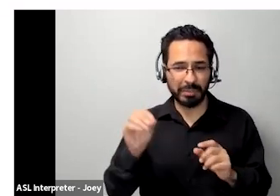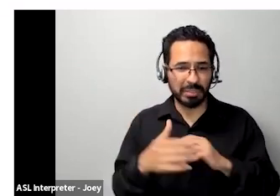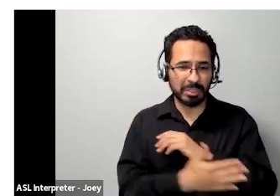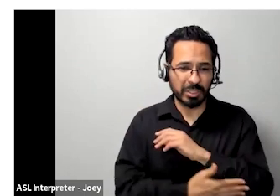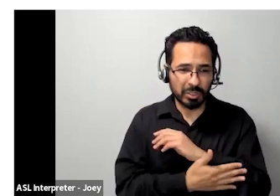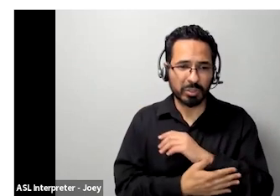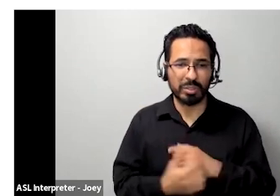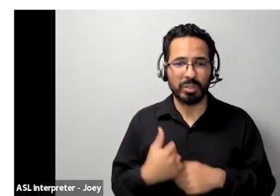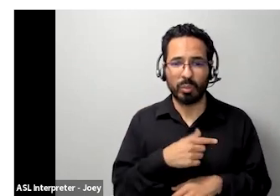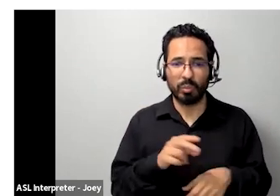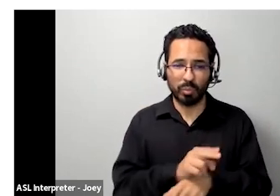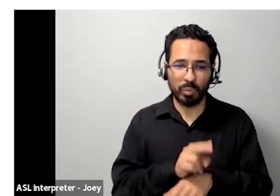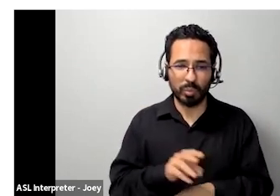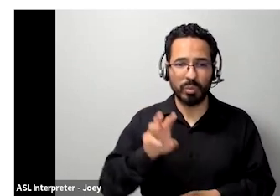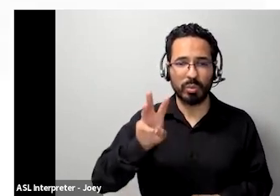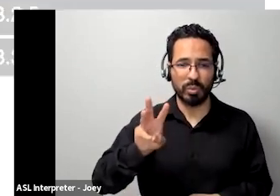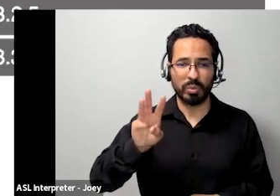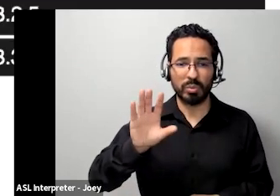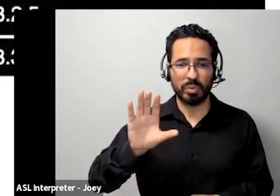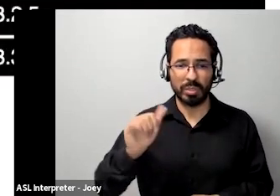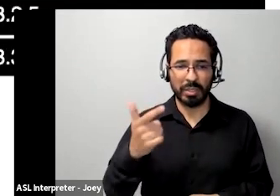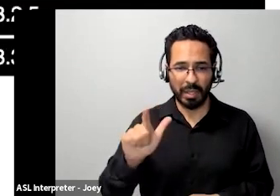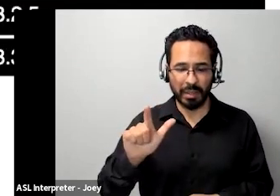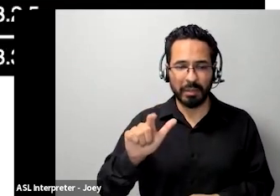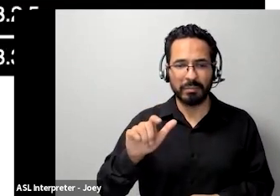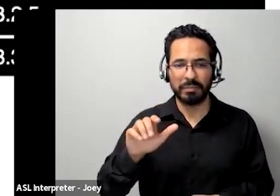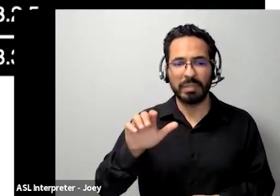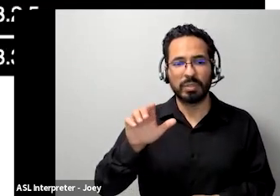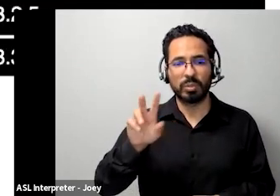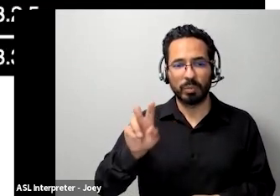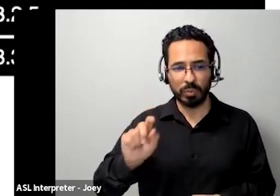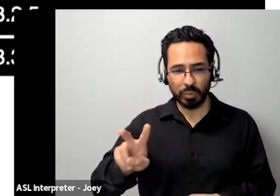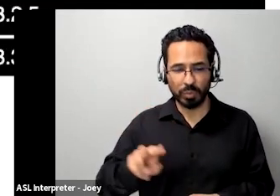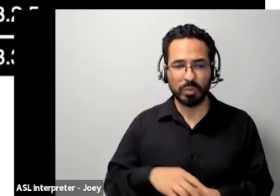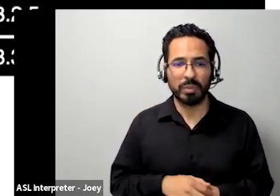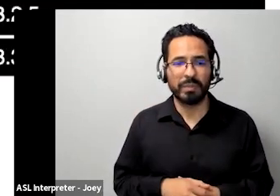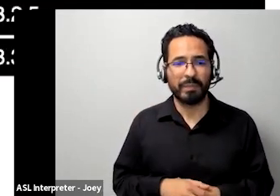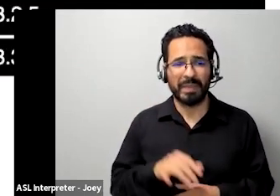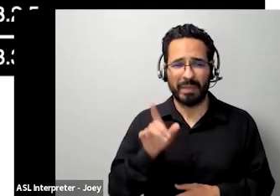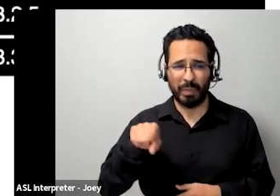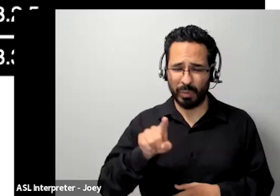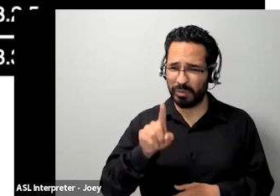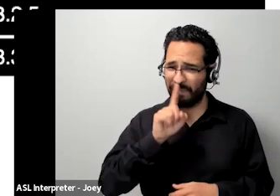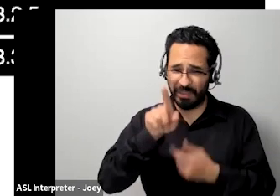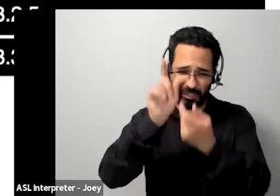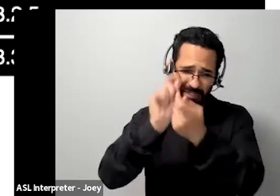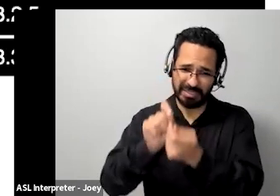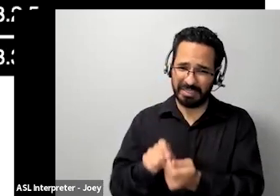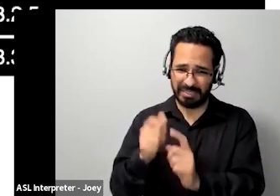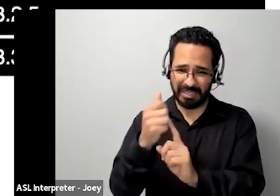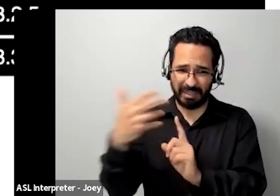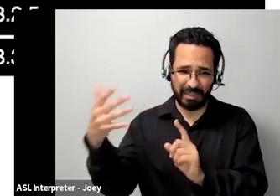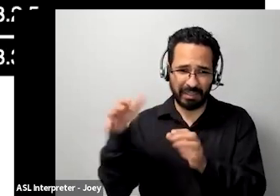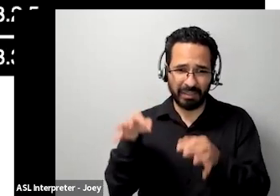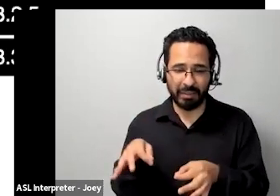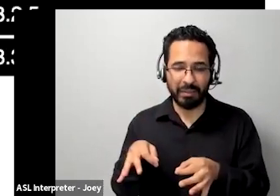We use WCAG 2.2. And of course, those are very, very detailed